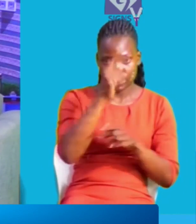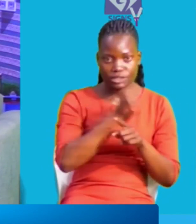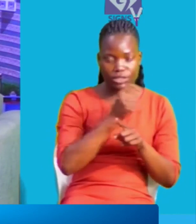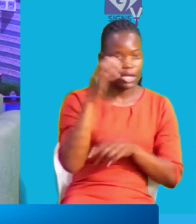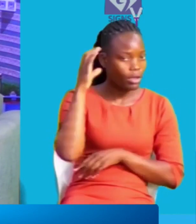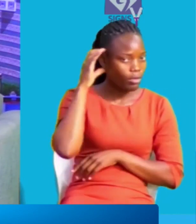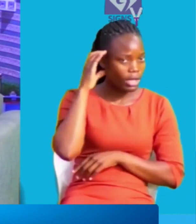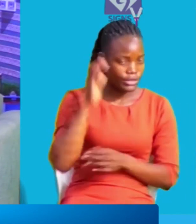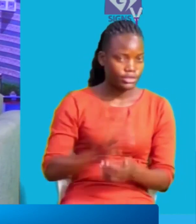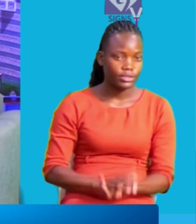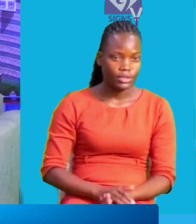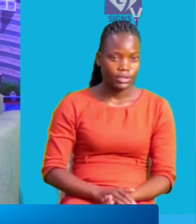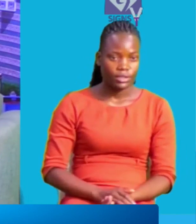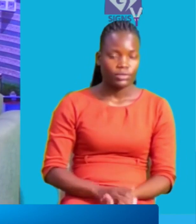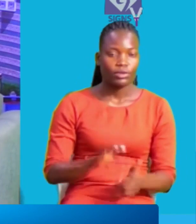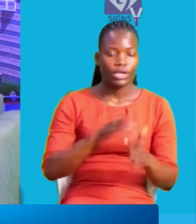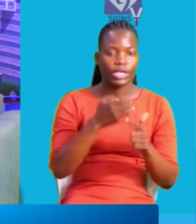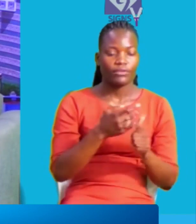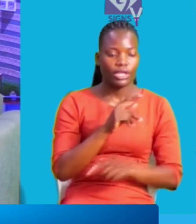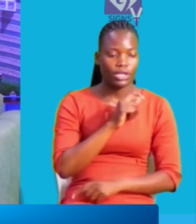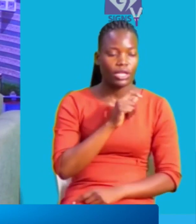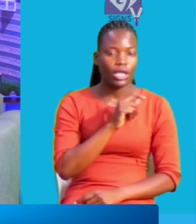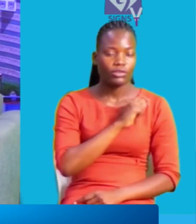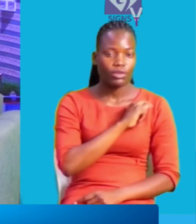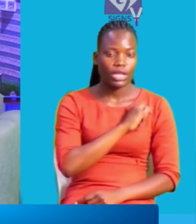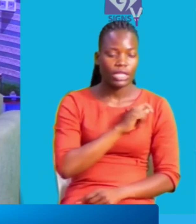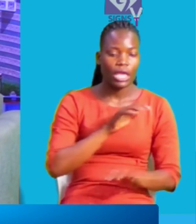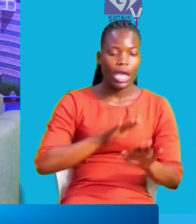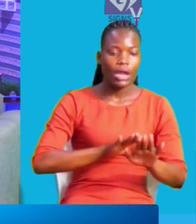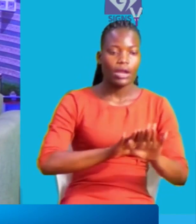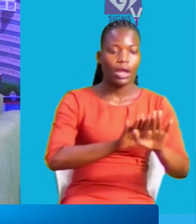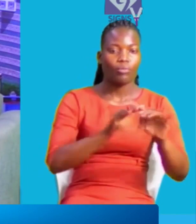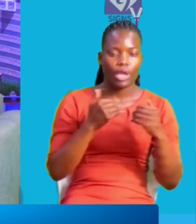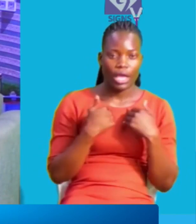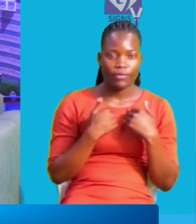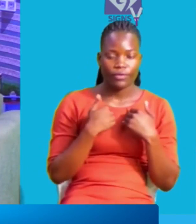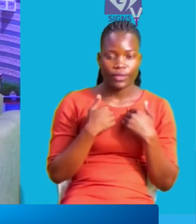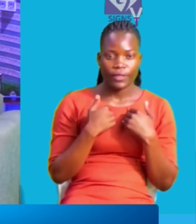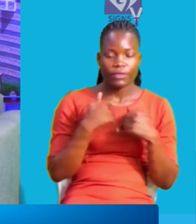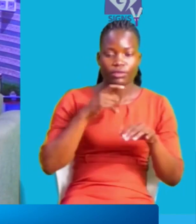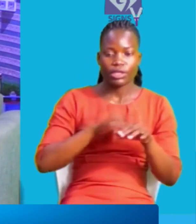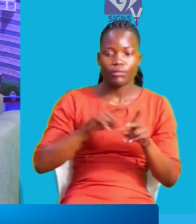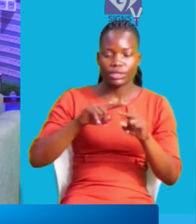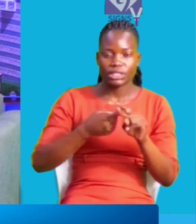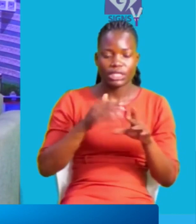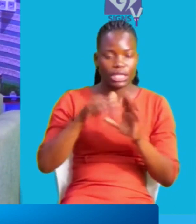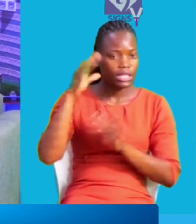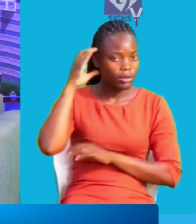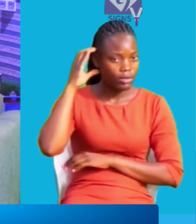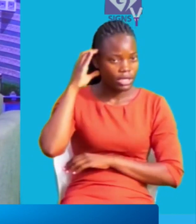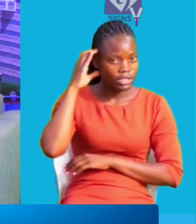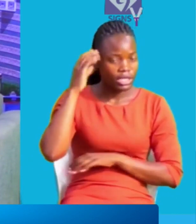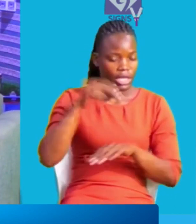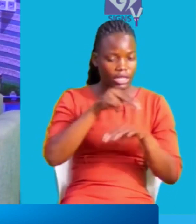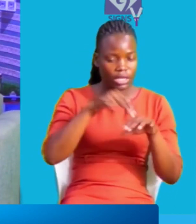College, even the toilets, the RAM are there. When we start within the